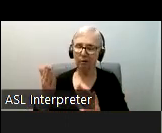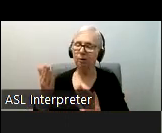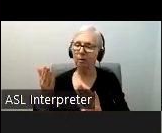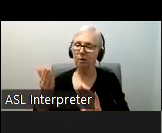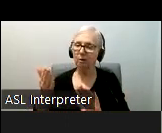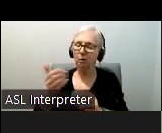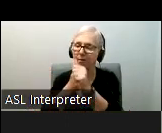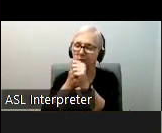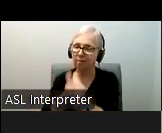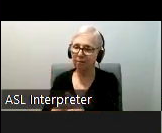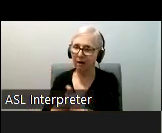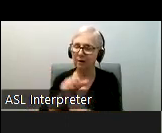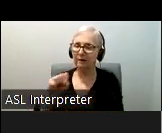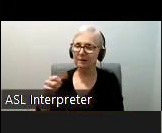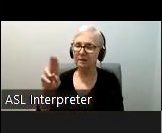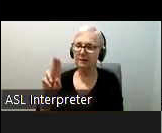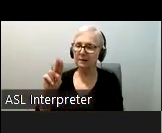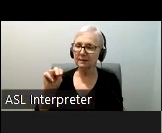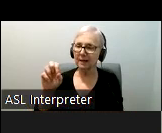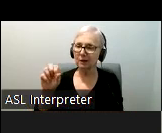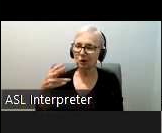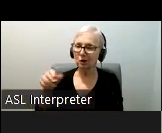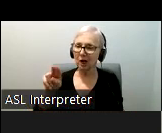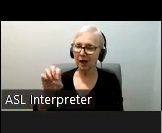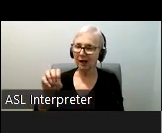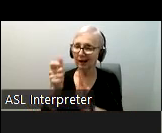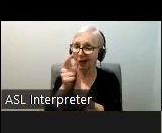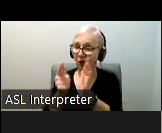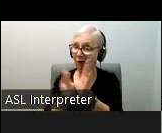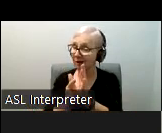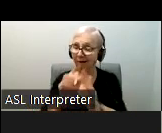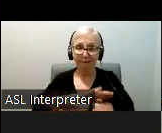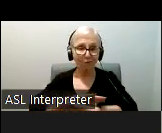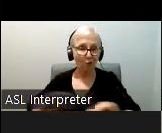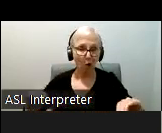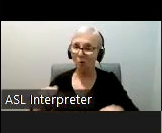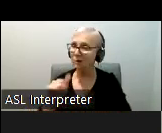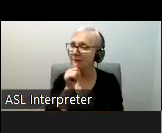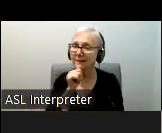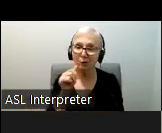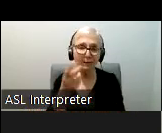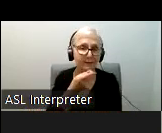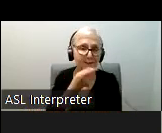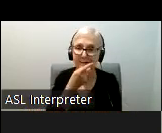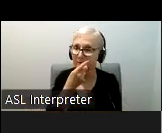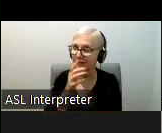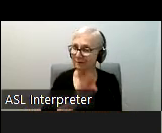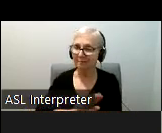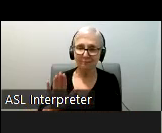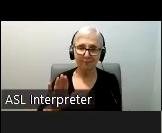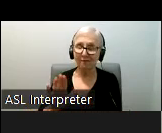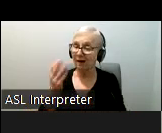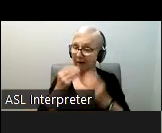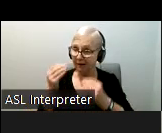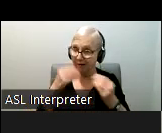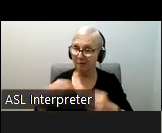are following the sunshine laws to the letter. I have not been having secret dinners with people. If I have a dinner with one of you, I'll